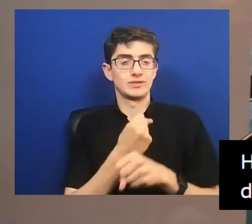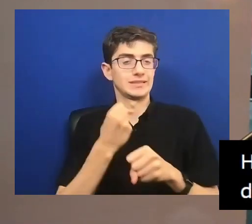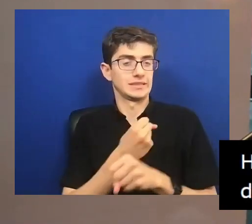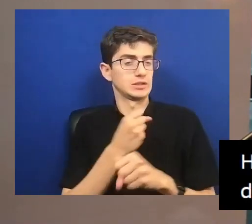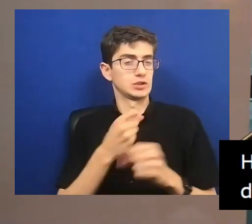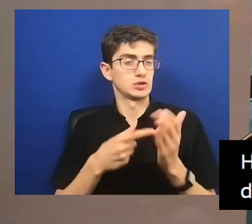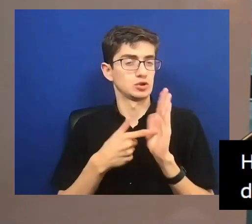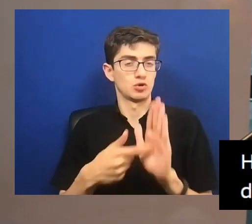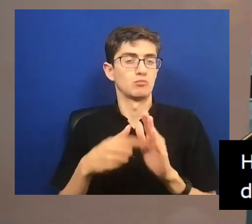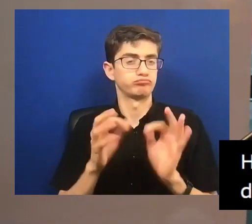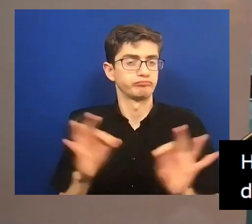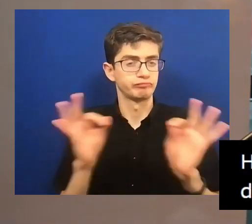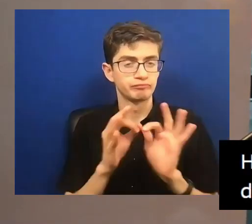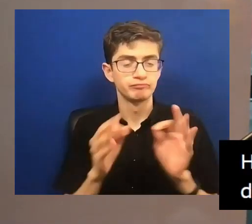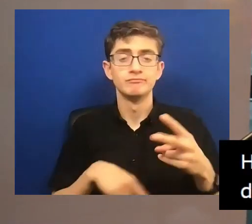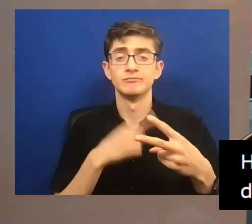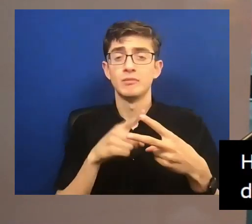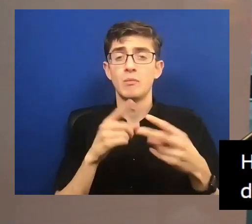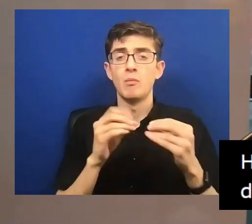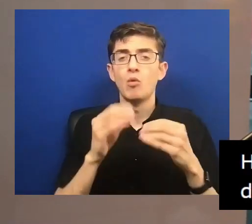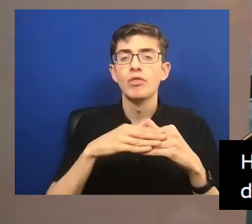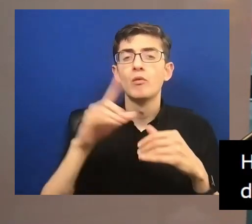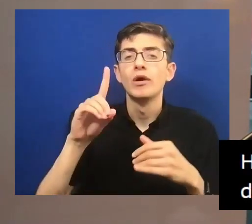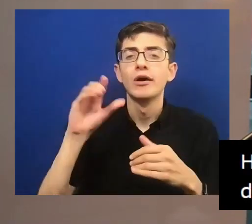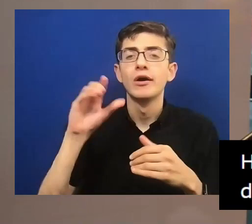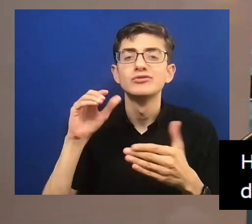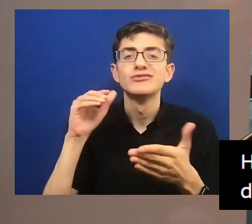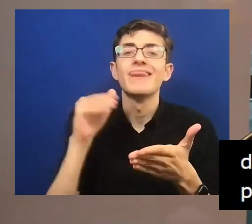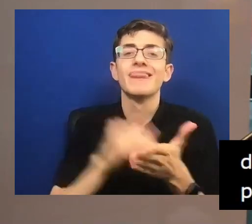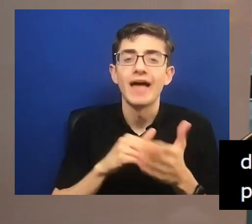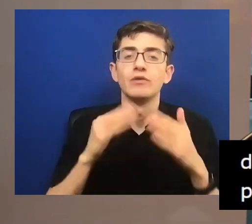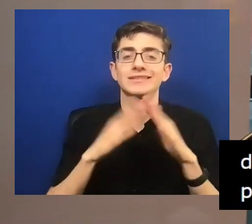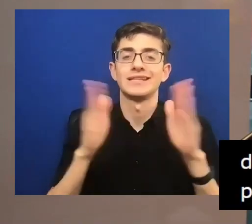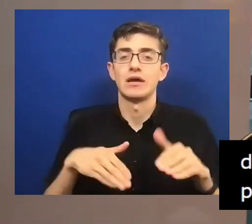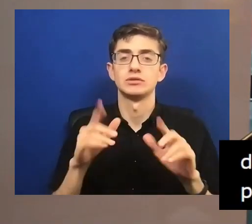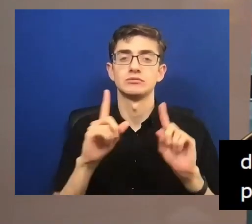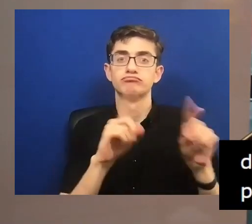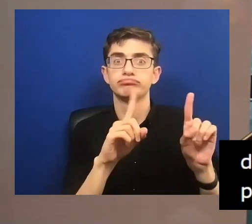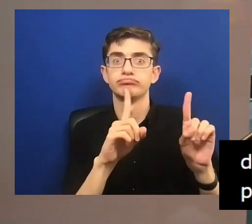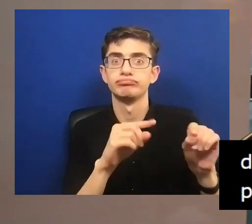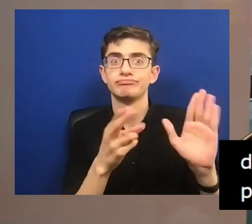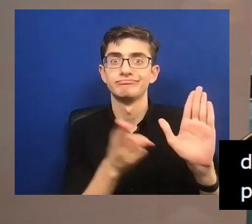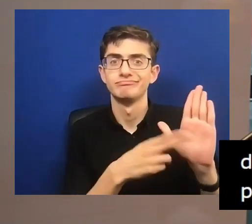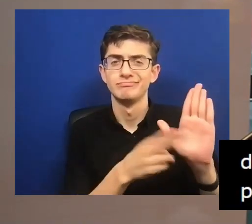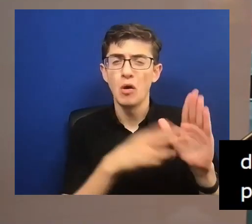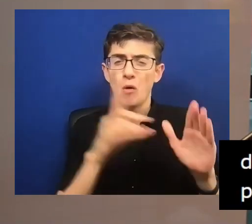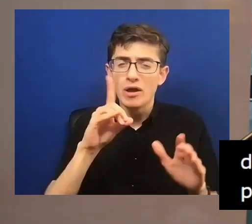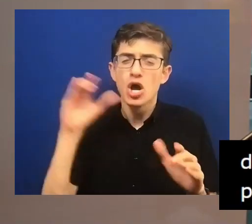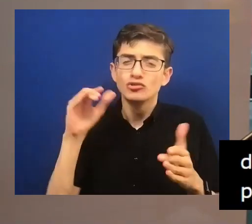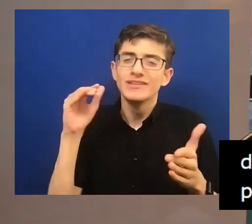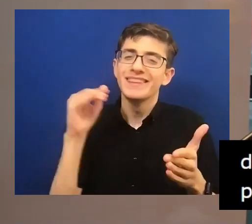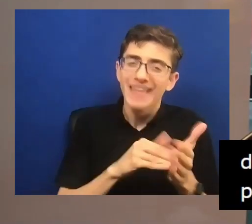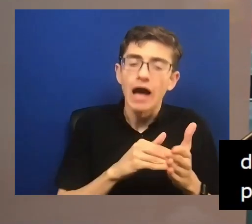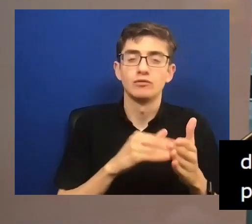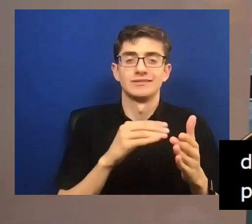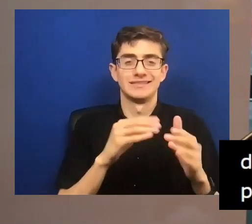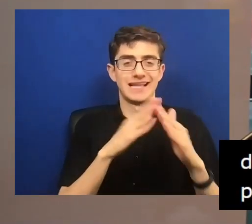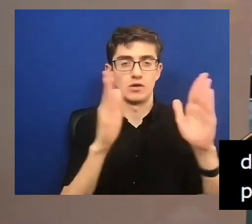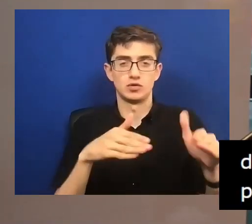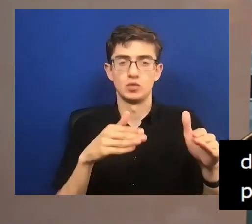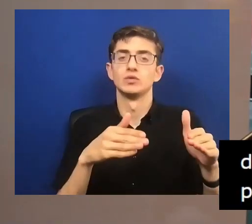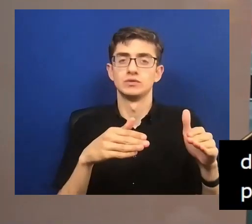We have surpassed 100,000 household enrollments in less than 1 year. 100,000 households in less than 1 year now have high-speed internet